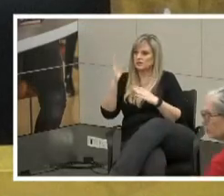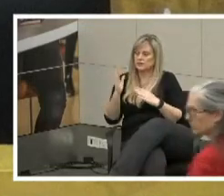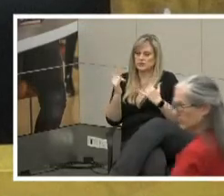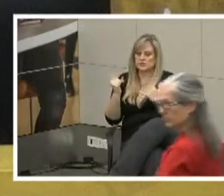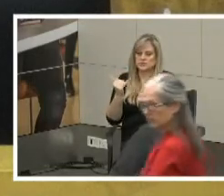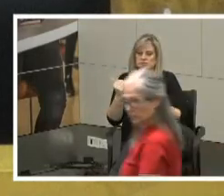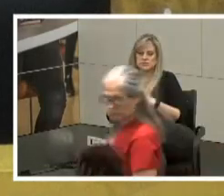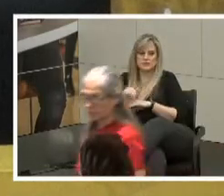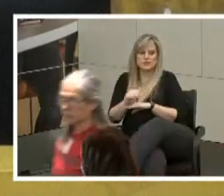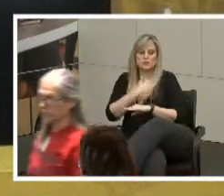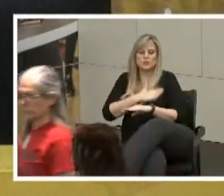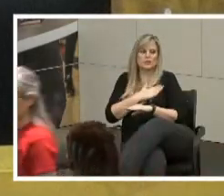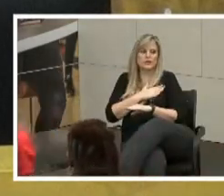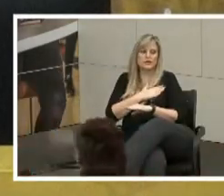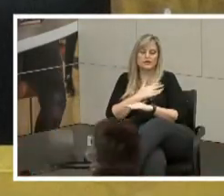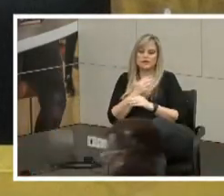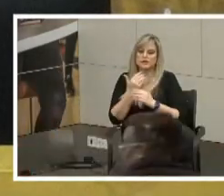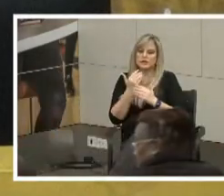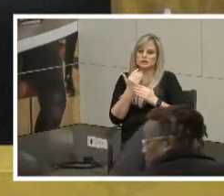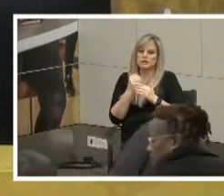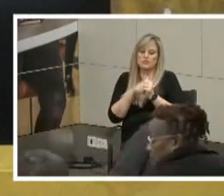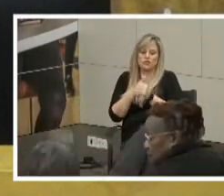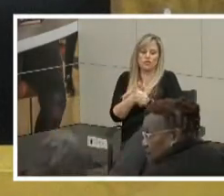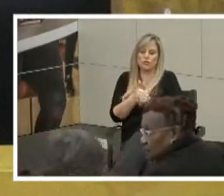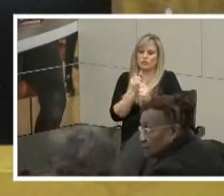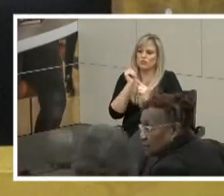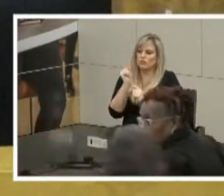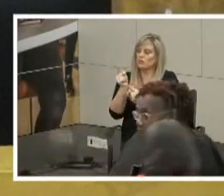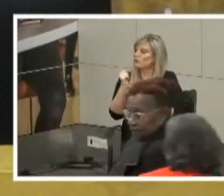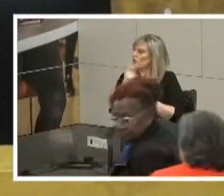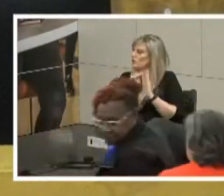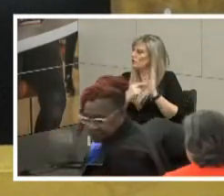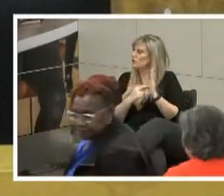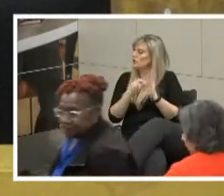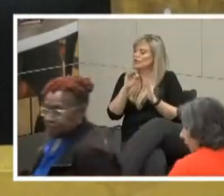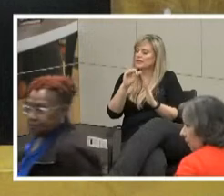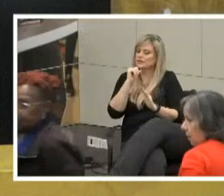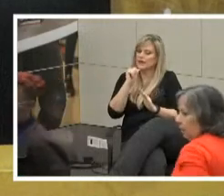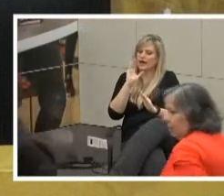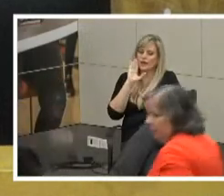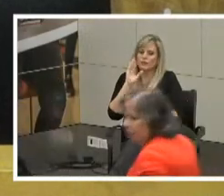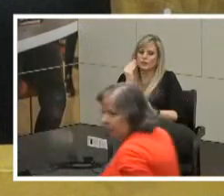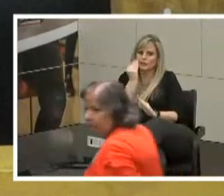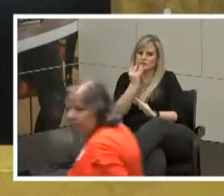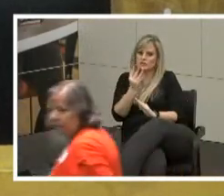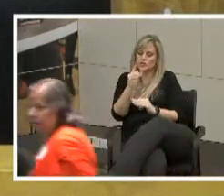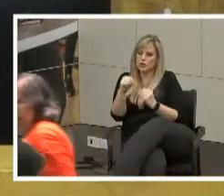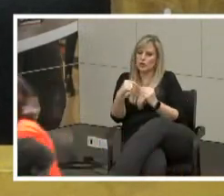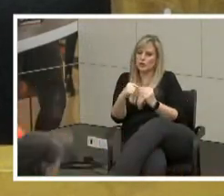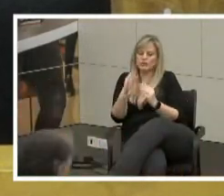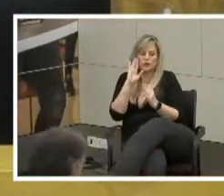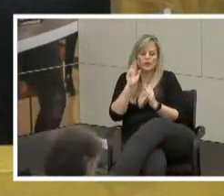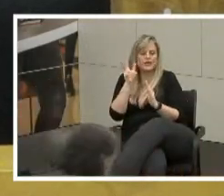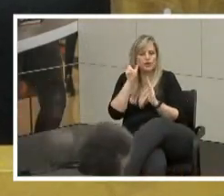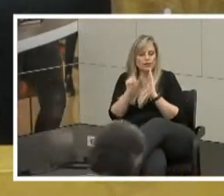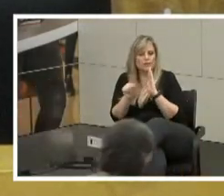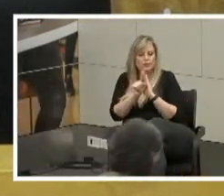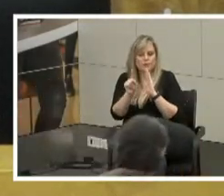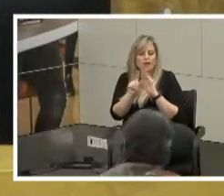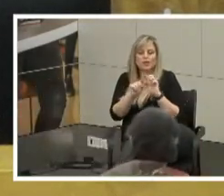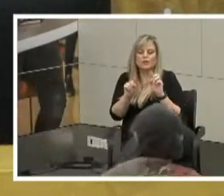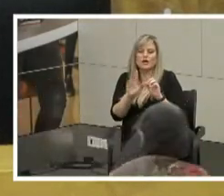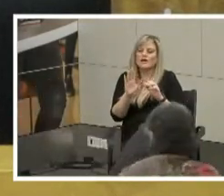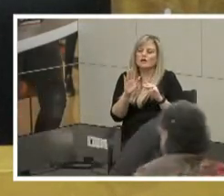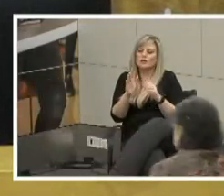I would ask that folks please try to keep to the one minute uh if not I will I'll tell you when the you'll hear the Bell anyway